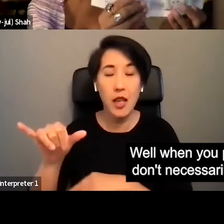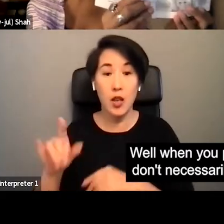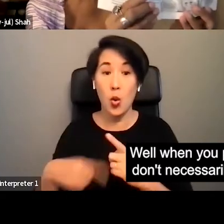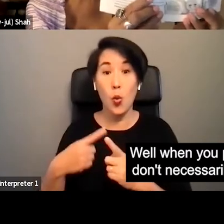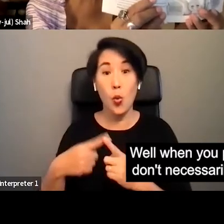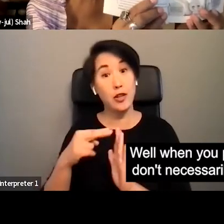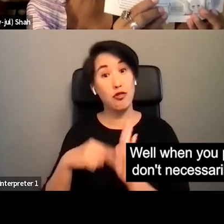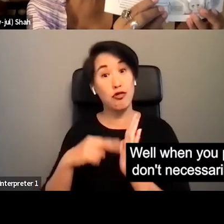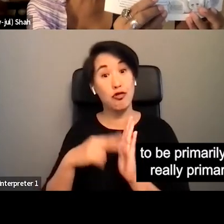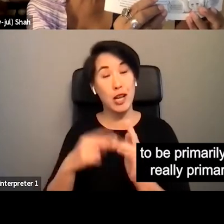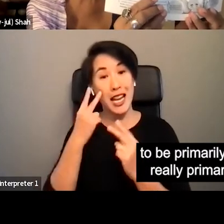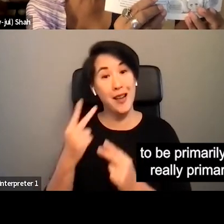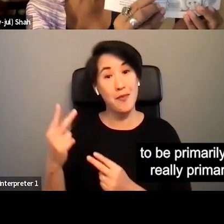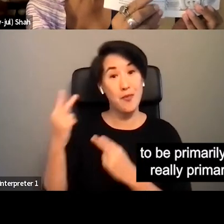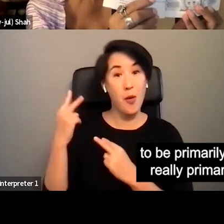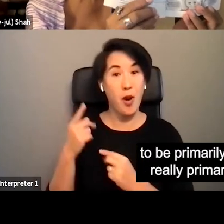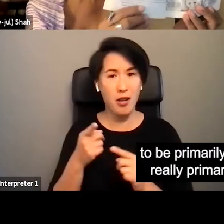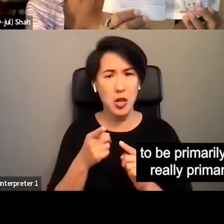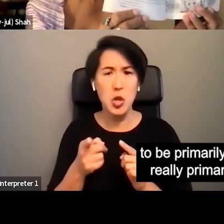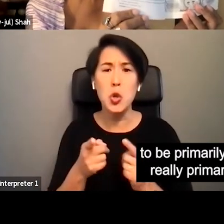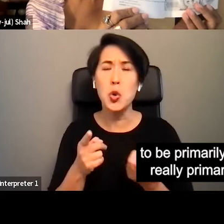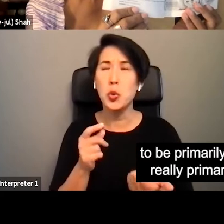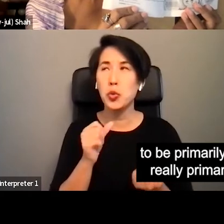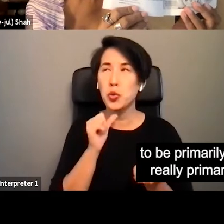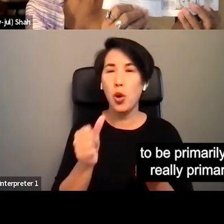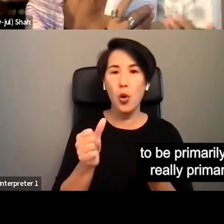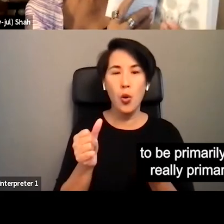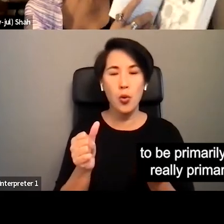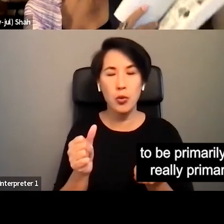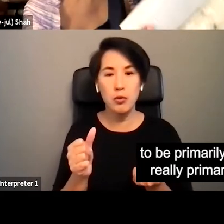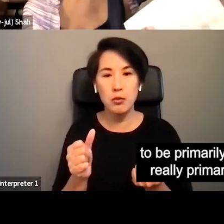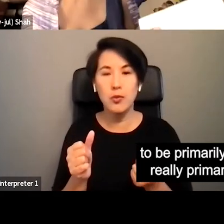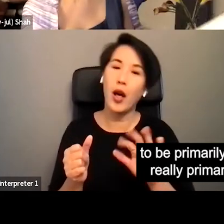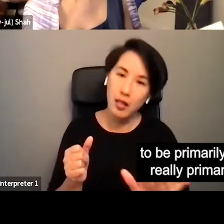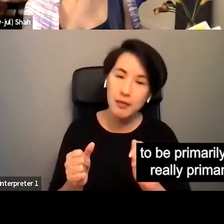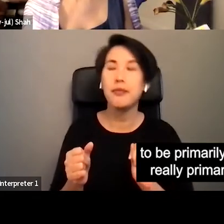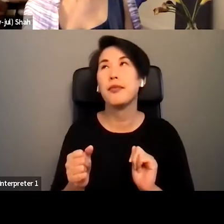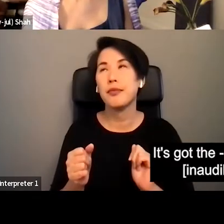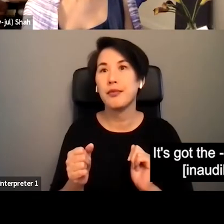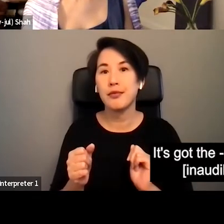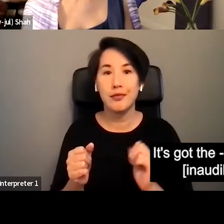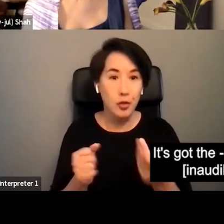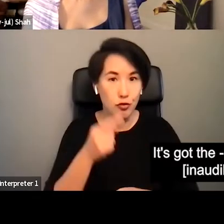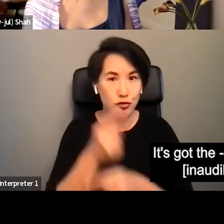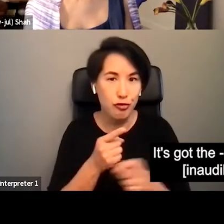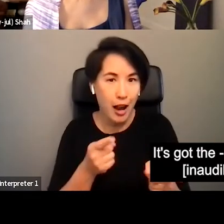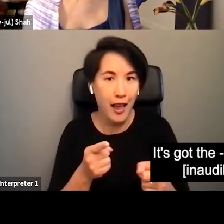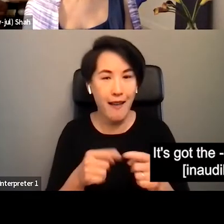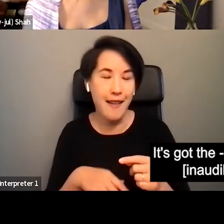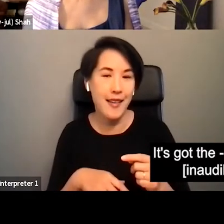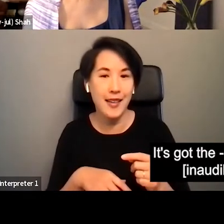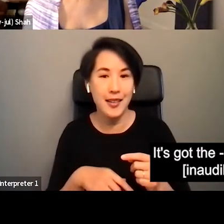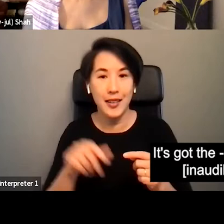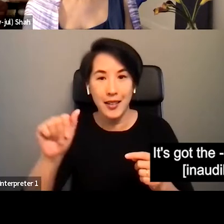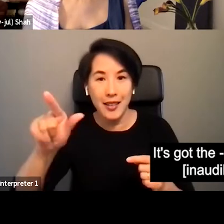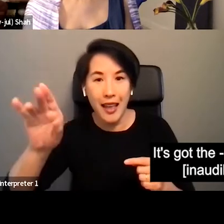think that it's going to be primarily, it's not really primarily anything, right? It's got the Alice's